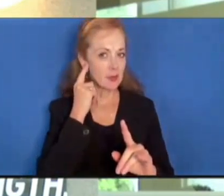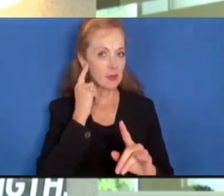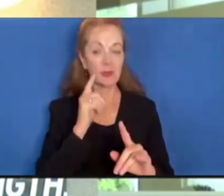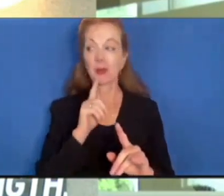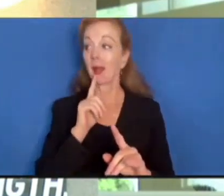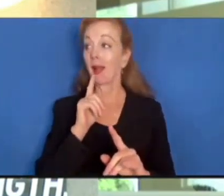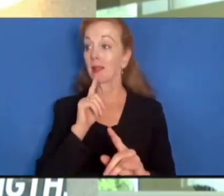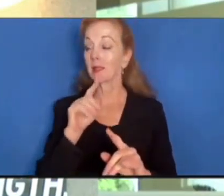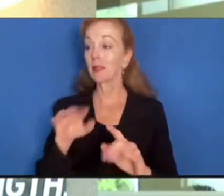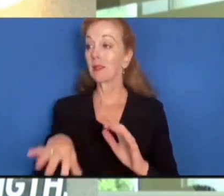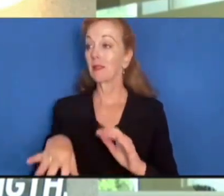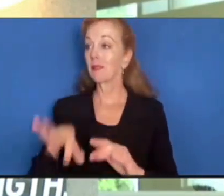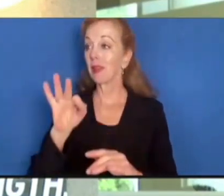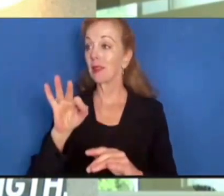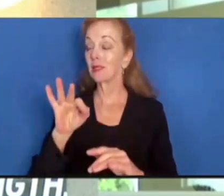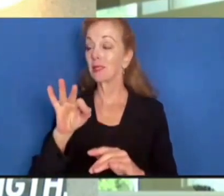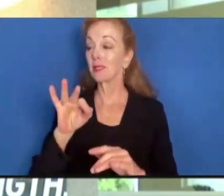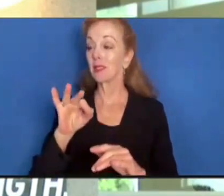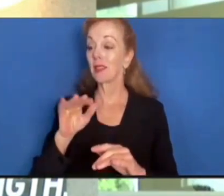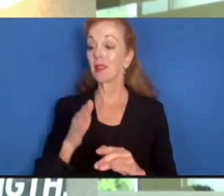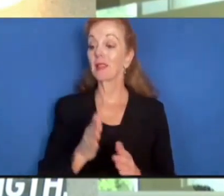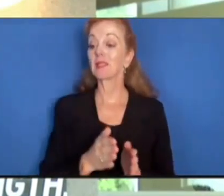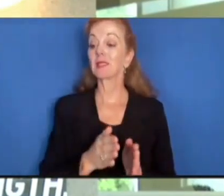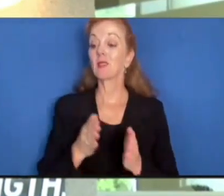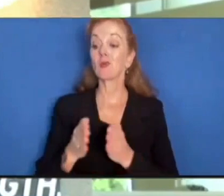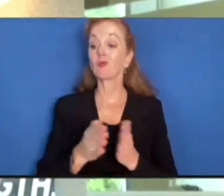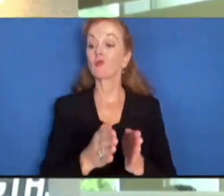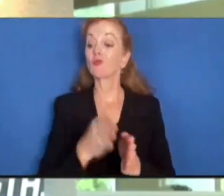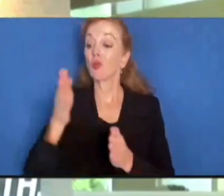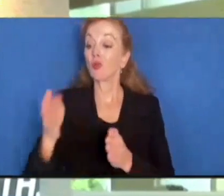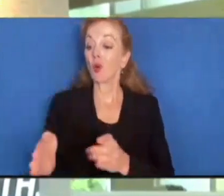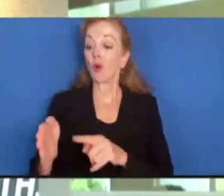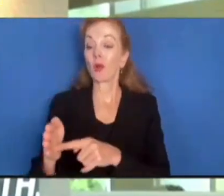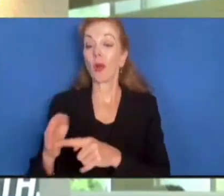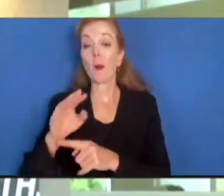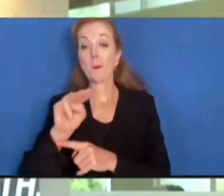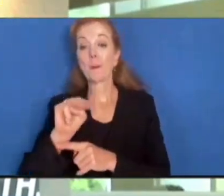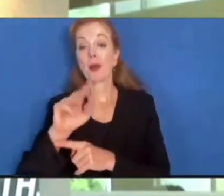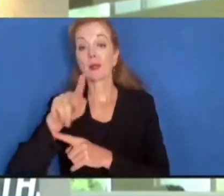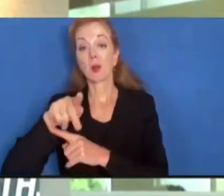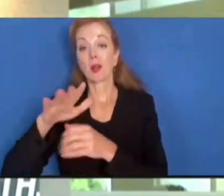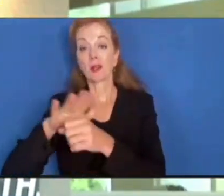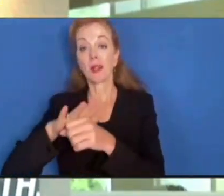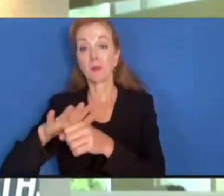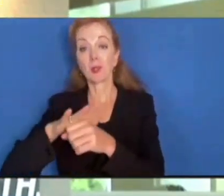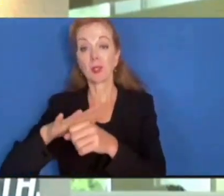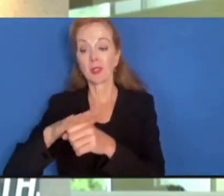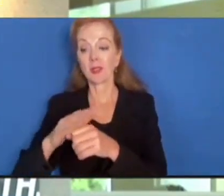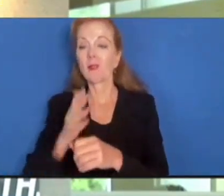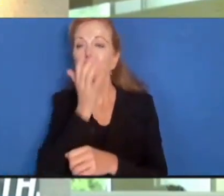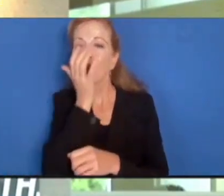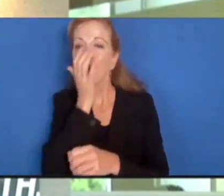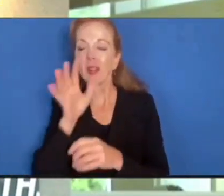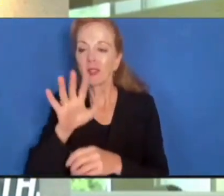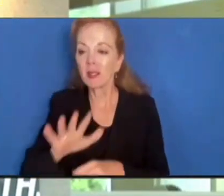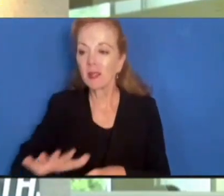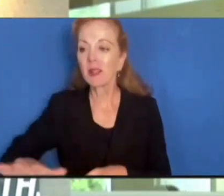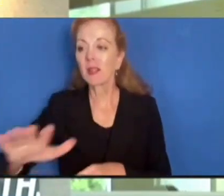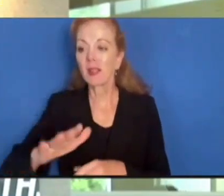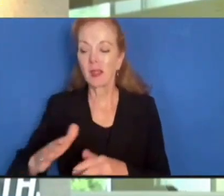found on the side of the road in the Myers Park neighborhood. It was found, if you can picture the sidewalk and the grassy area that's in between